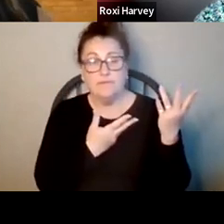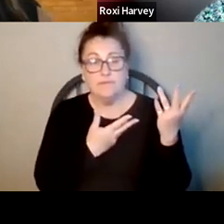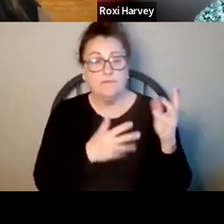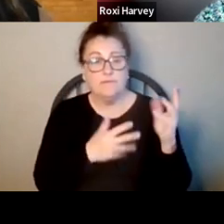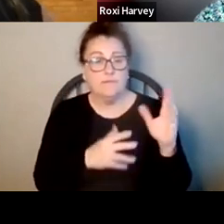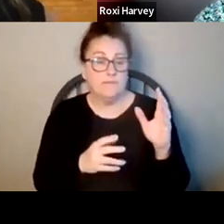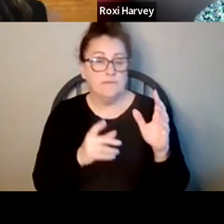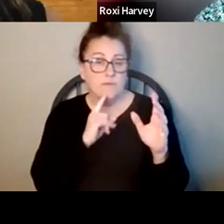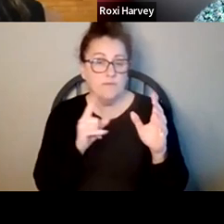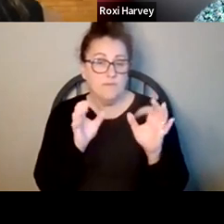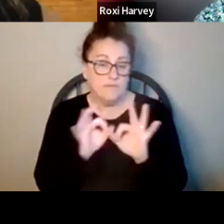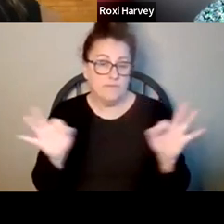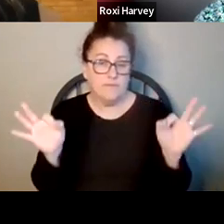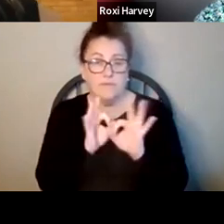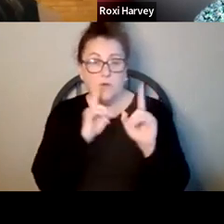statistically significant responses.